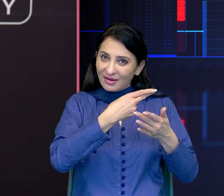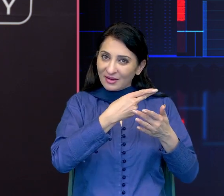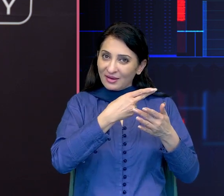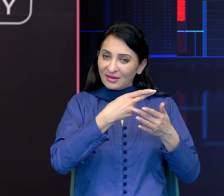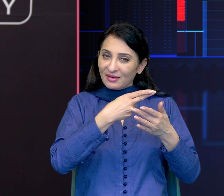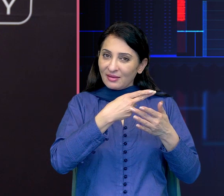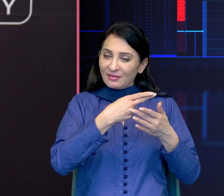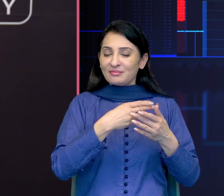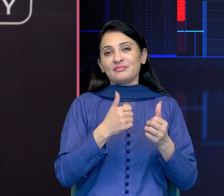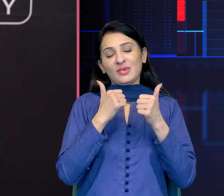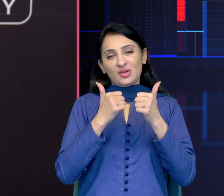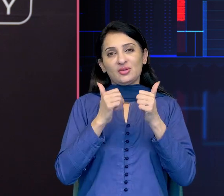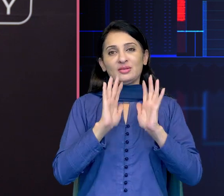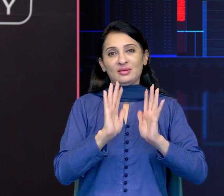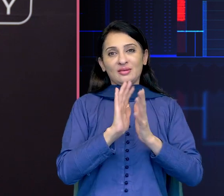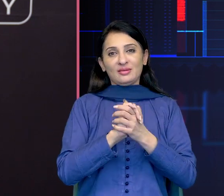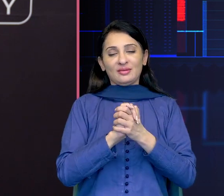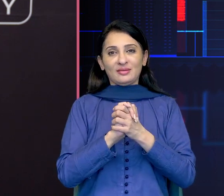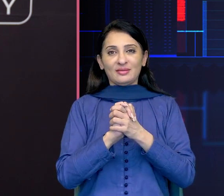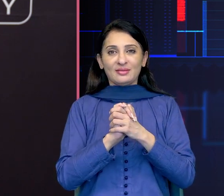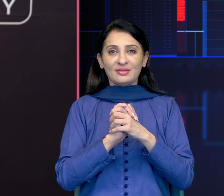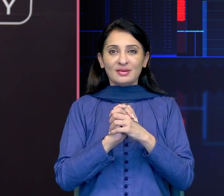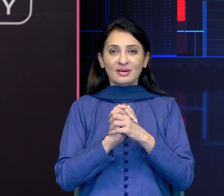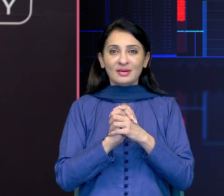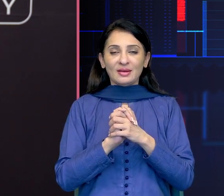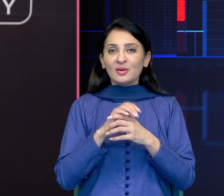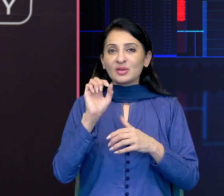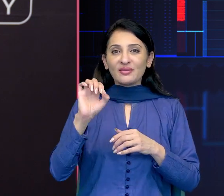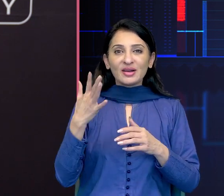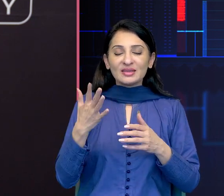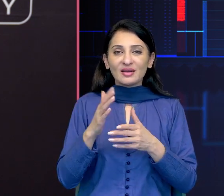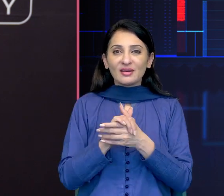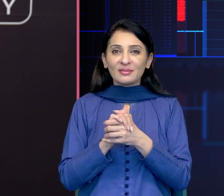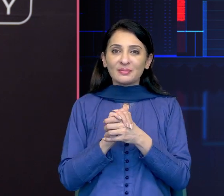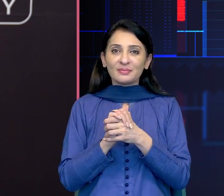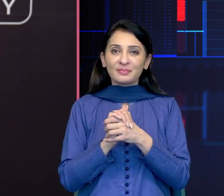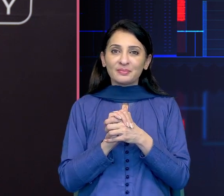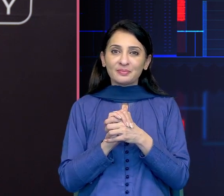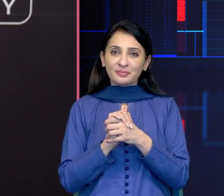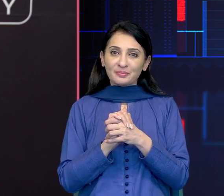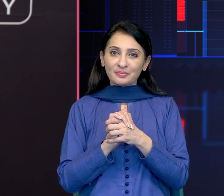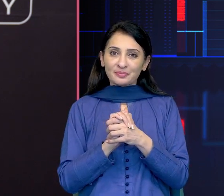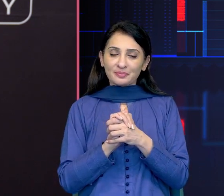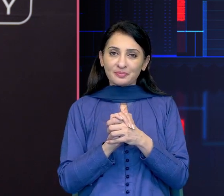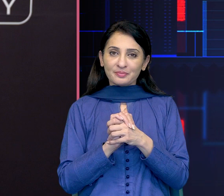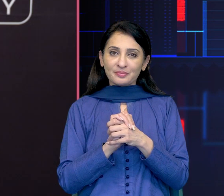the harshness and the aggression of the society,